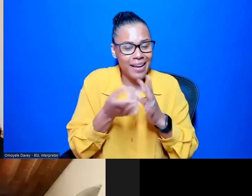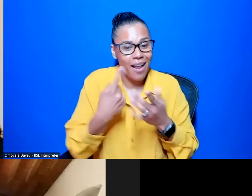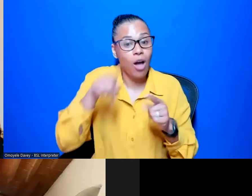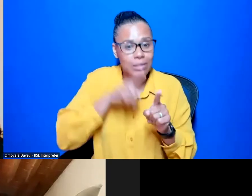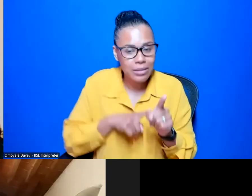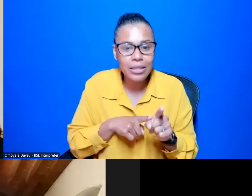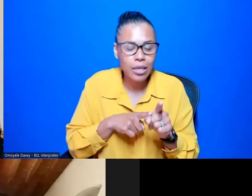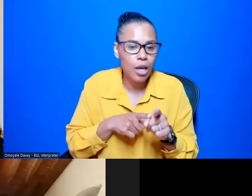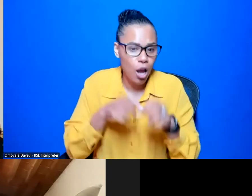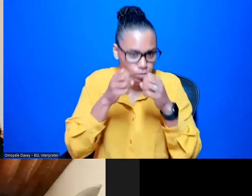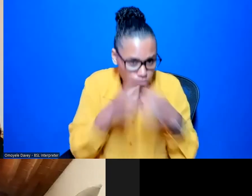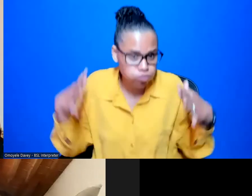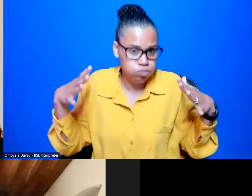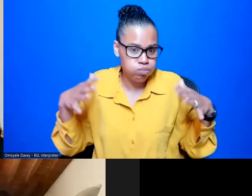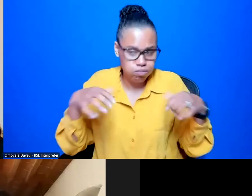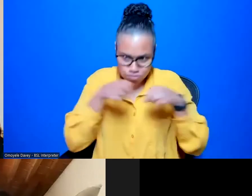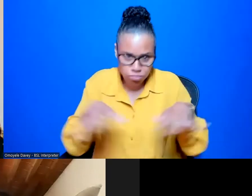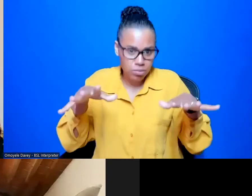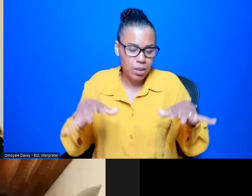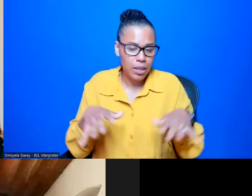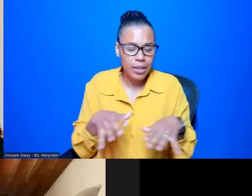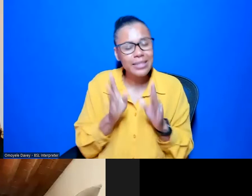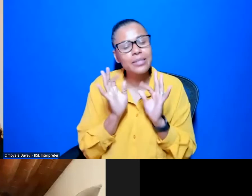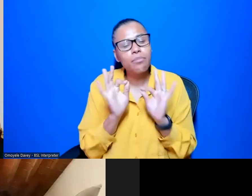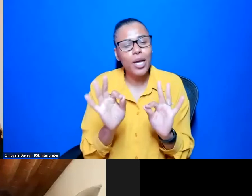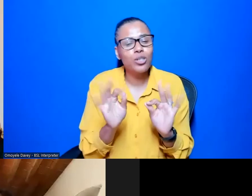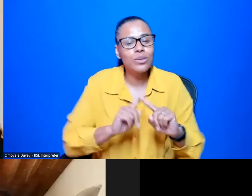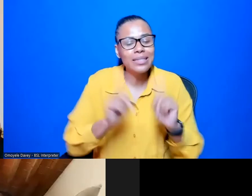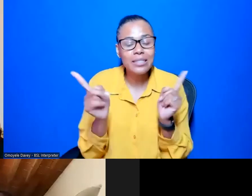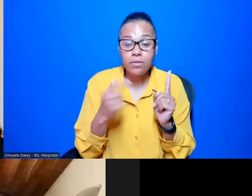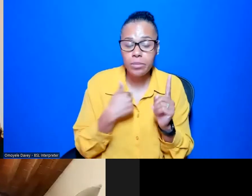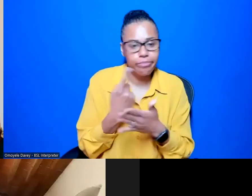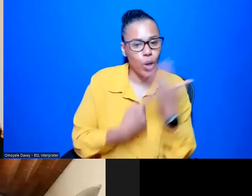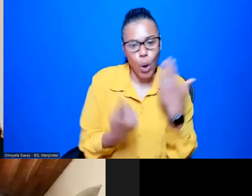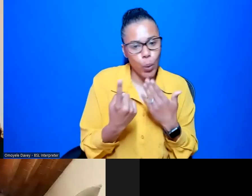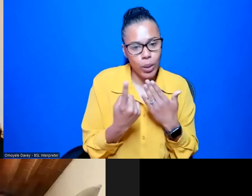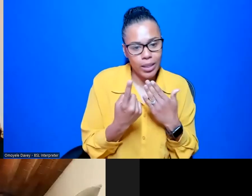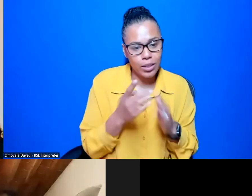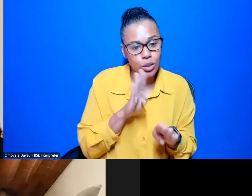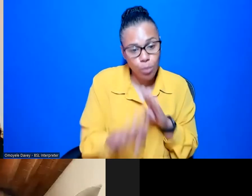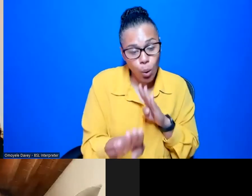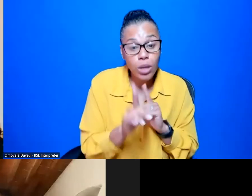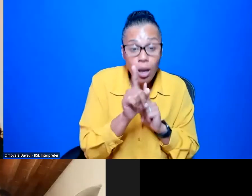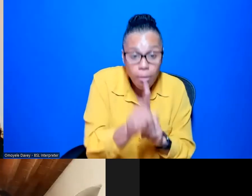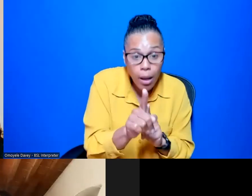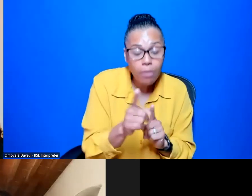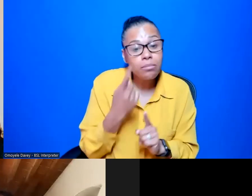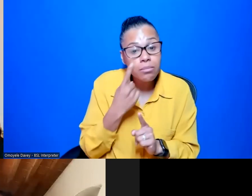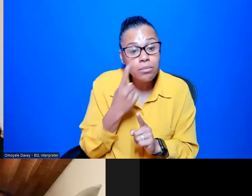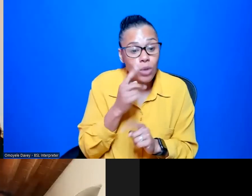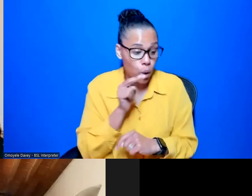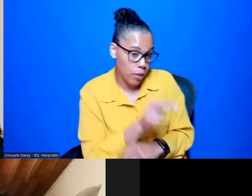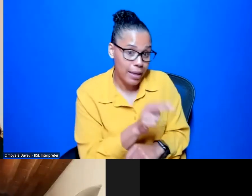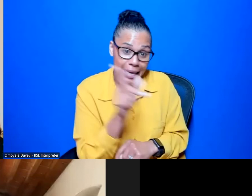something special, it was something completely different, but we were the only sport. So I hate to say, but if you look at the Italian team, that's the